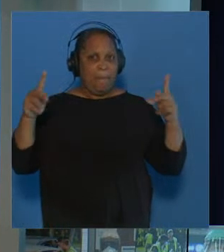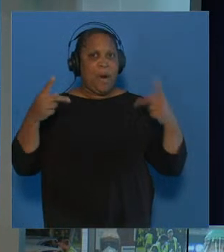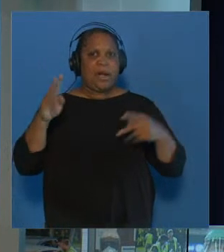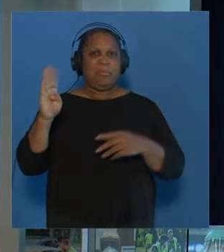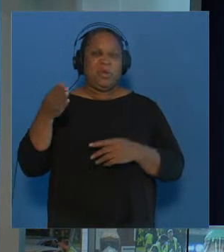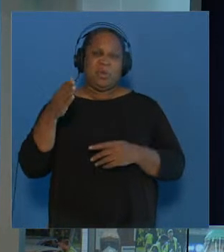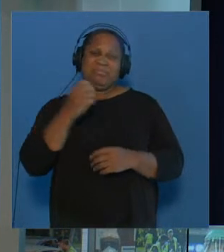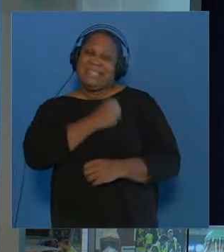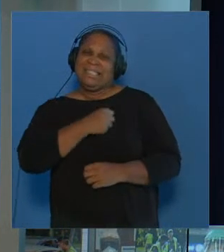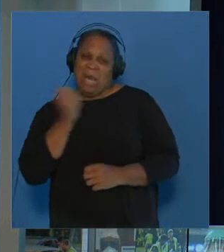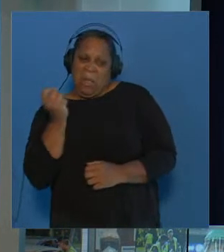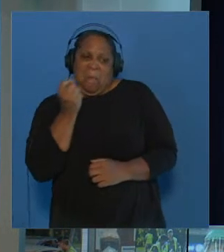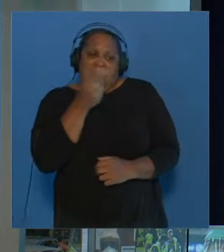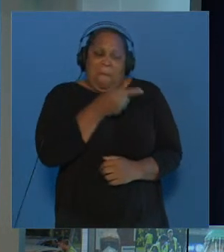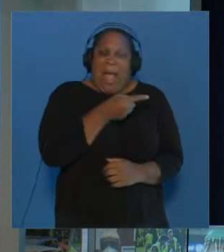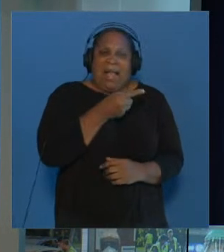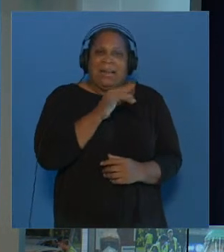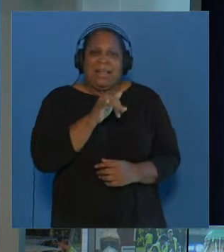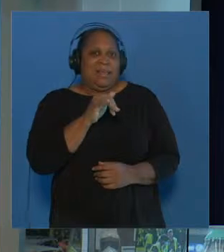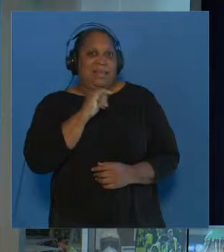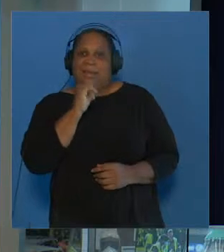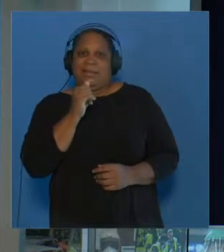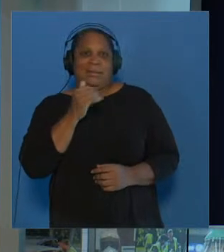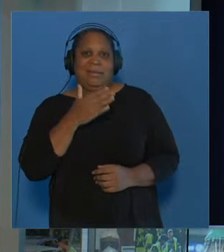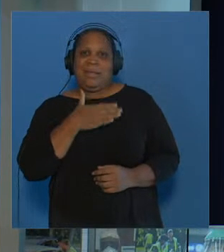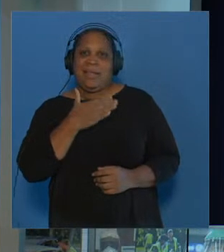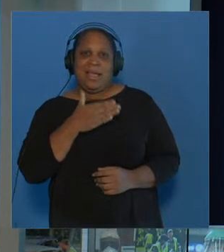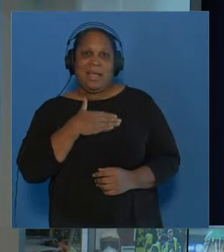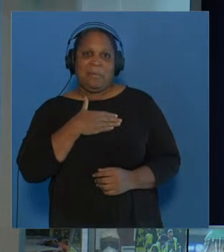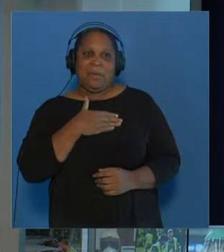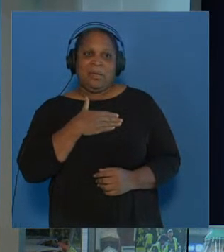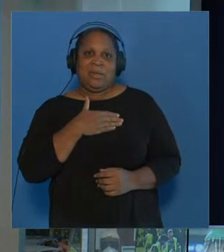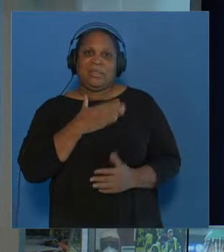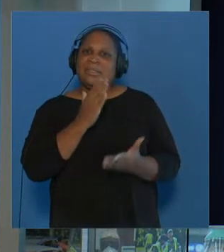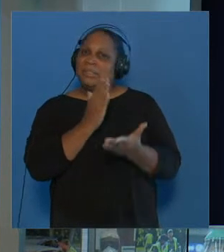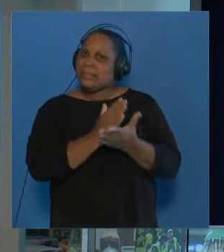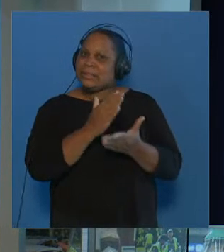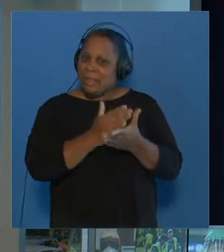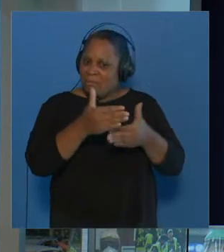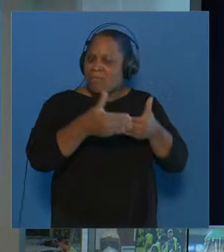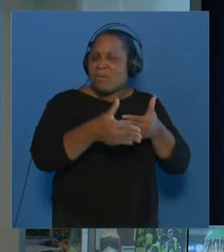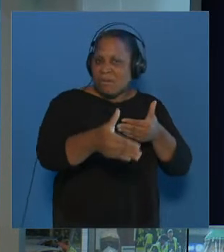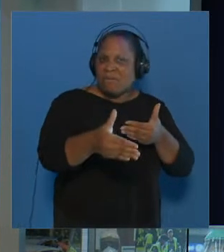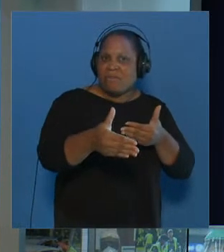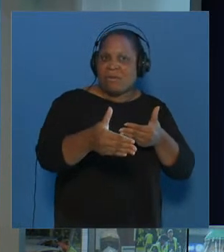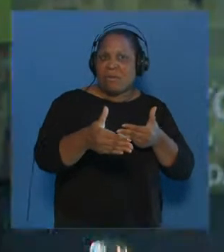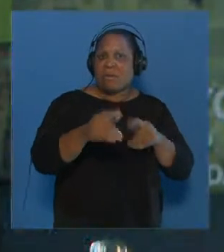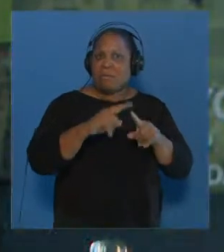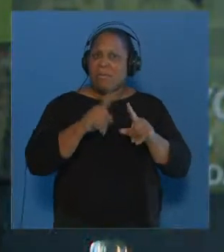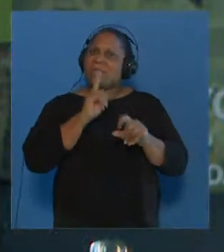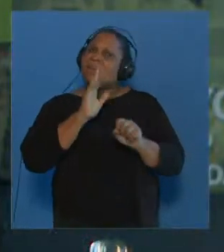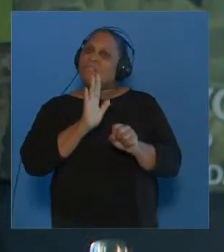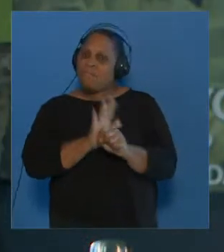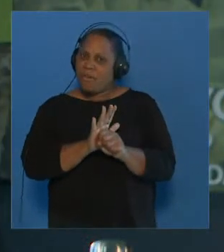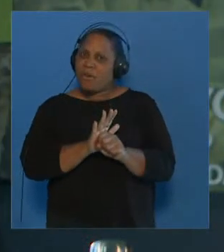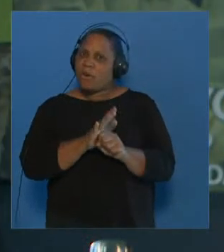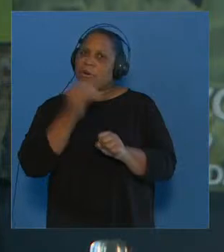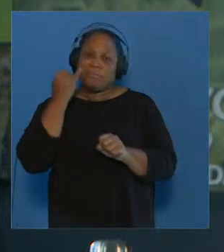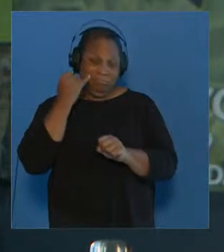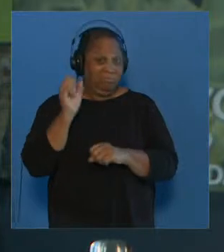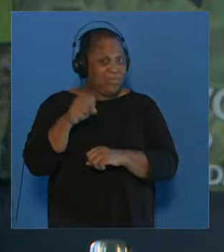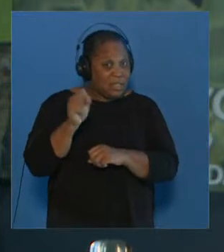back to it, but that you weren't happy about it, that you were keen to stop that event from going ahead. Can you confirm if that was the